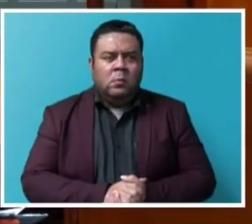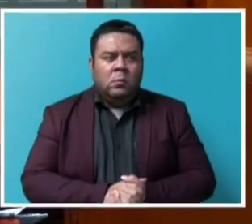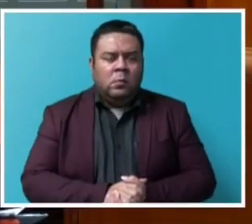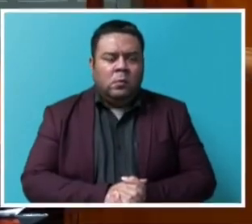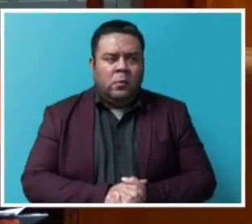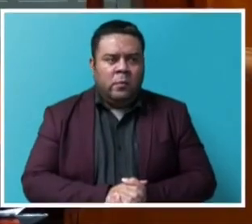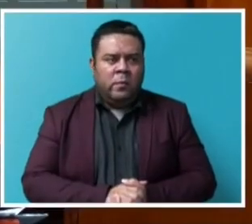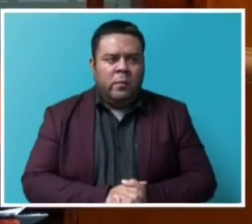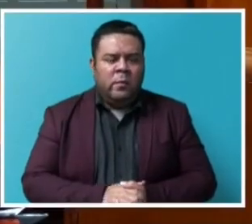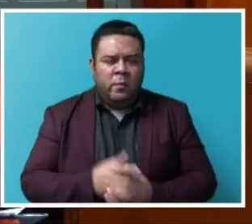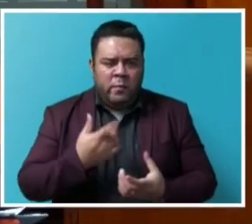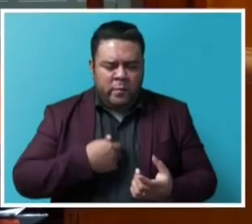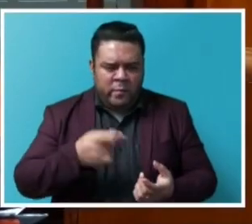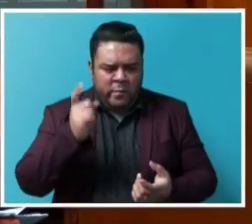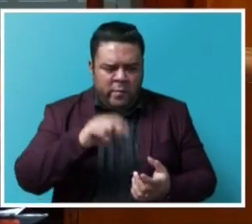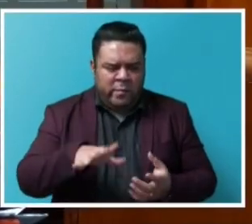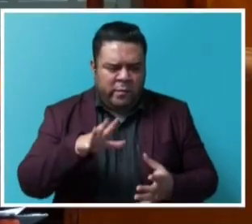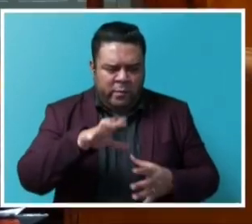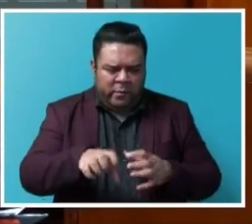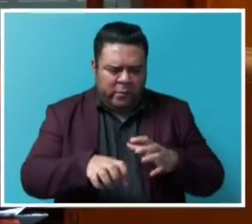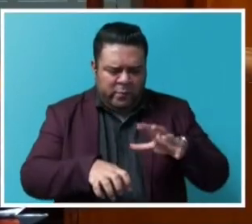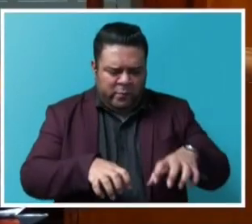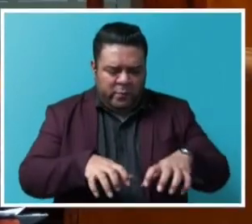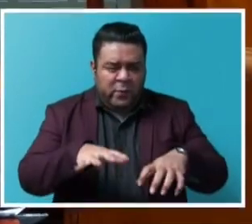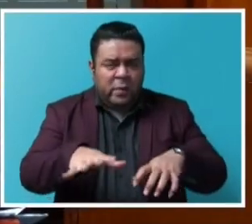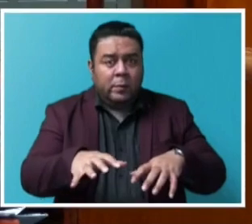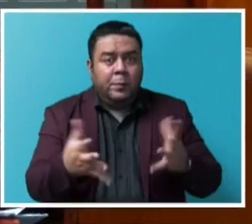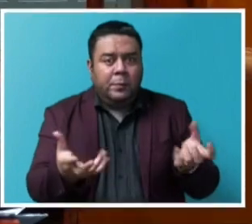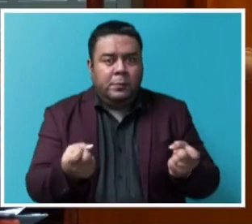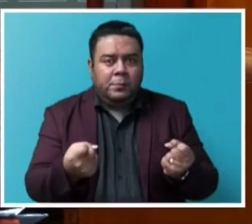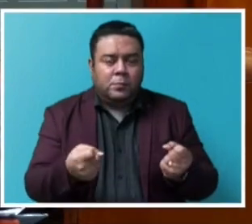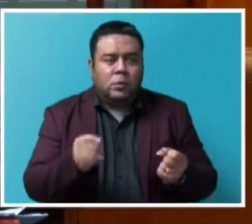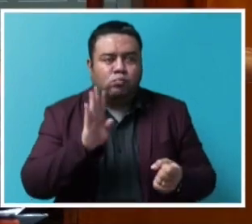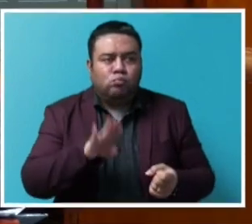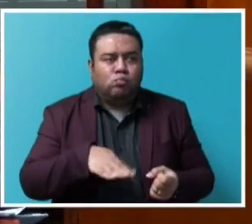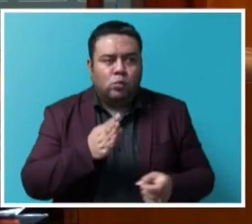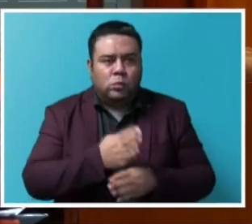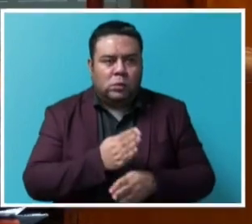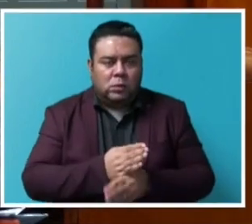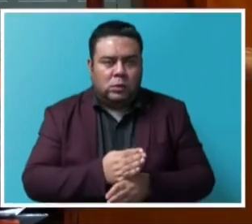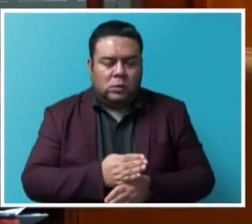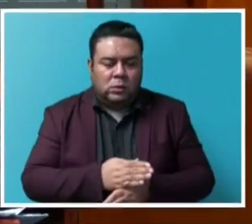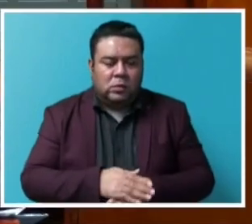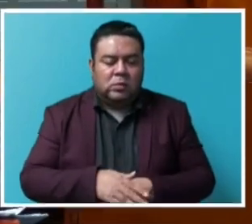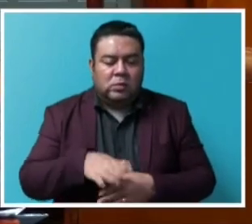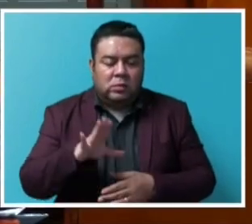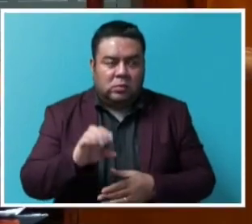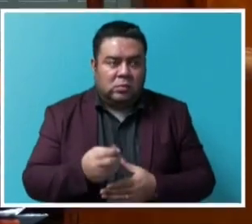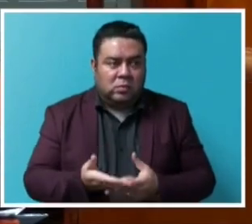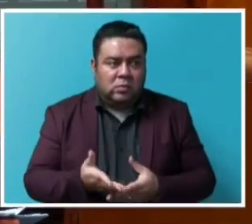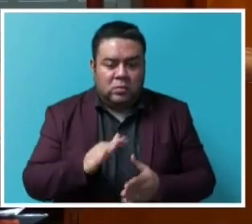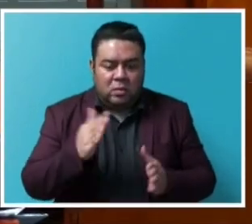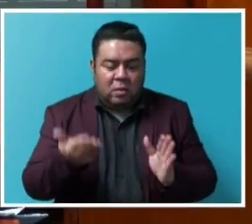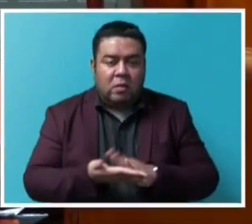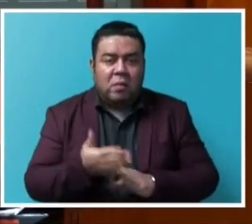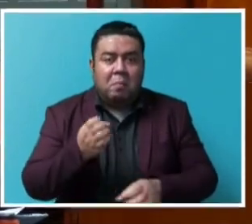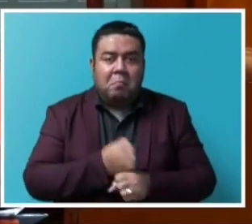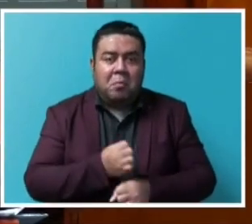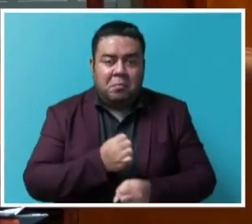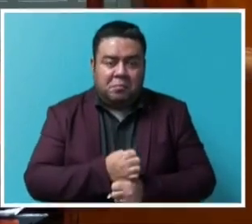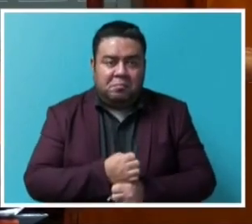I refer to the clutches of stagnation, poor work ethics, lethargy, underemployment,